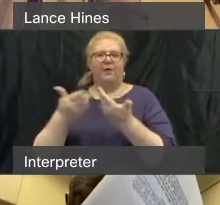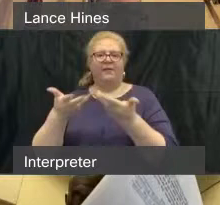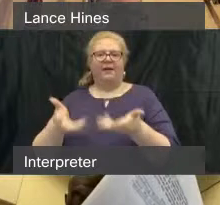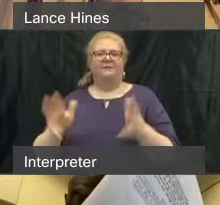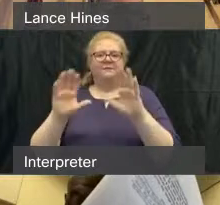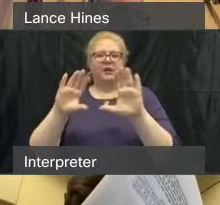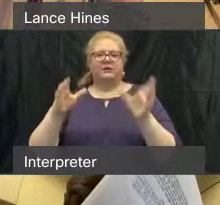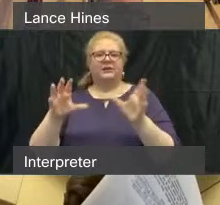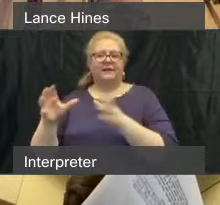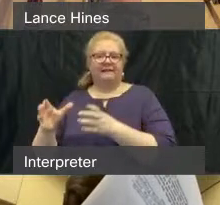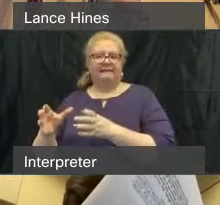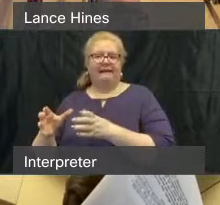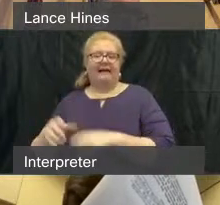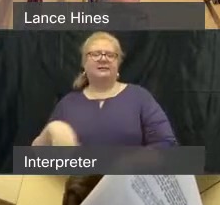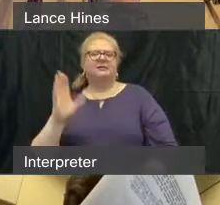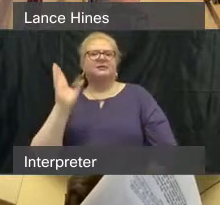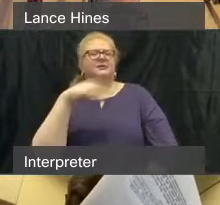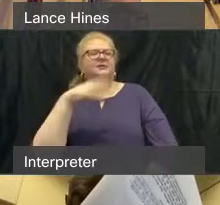Collins,